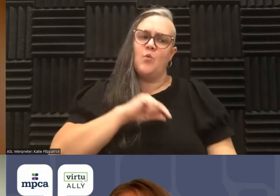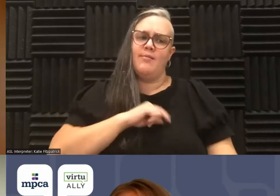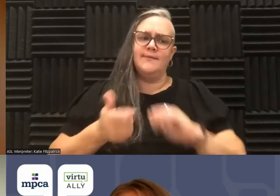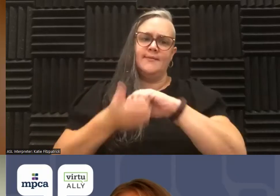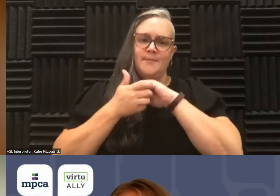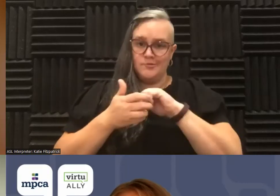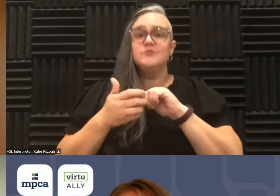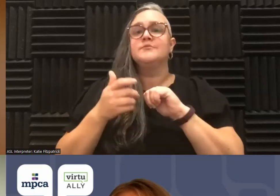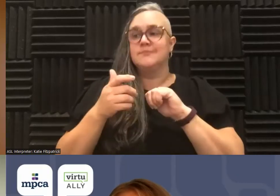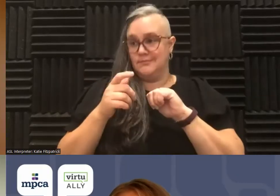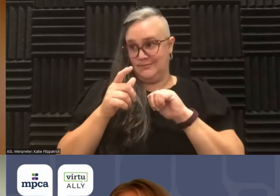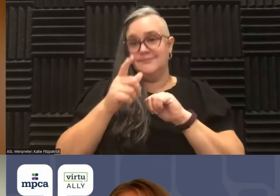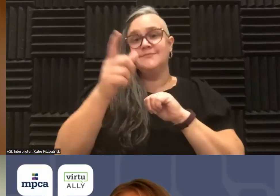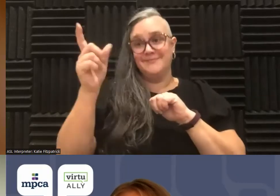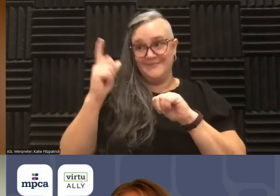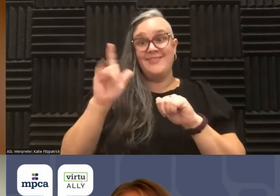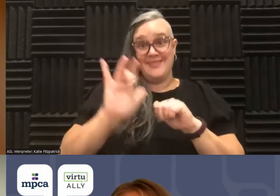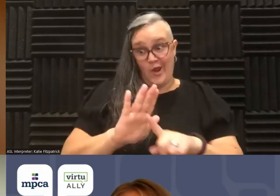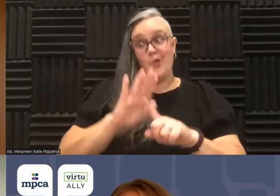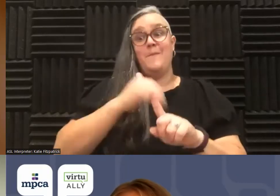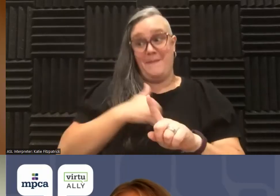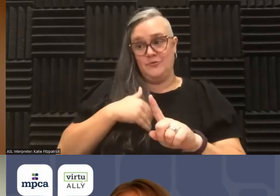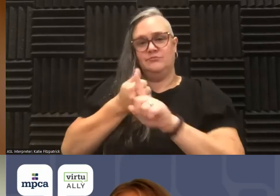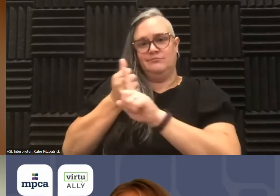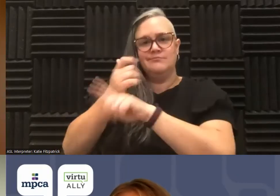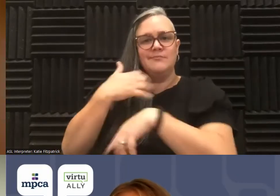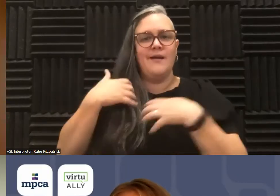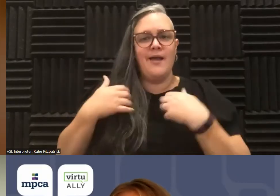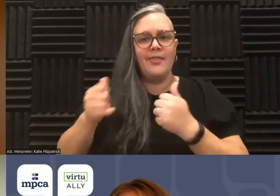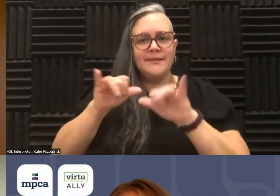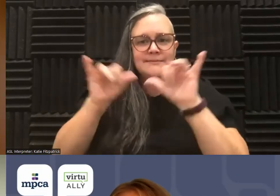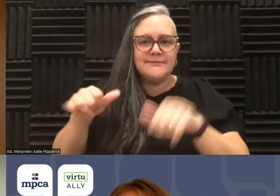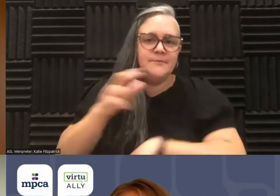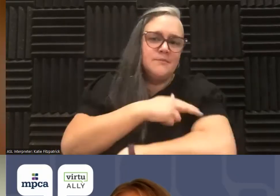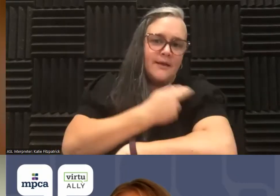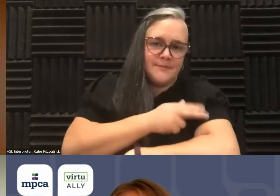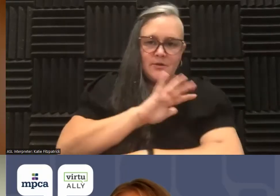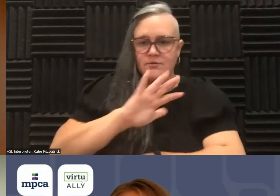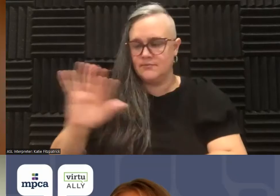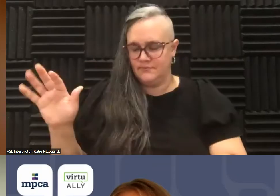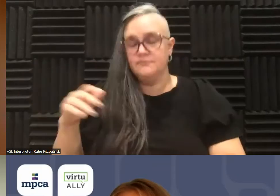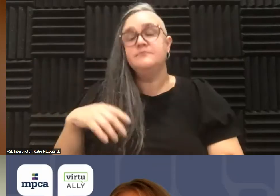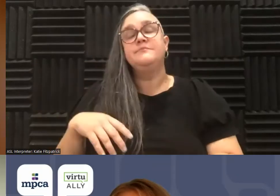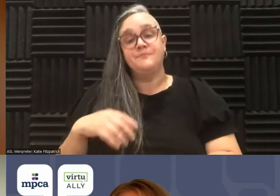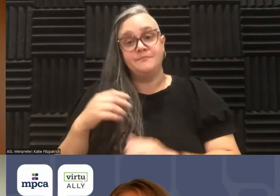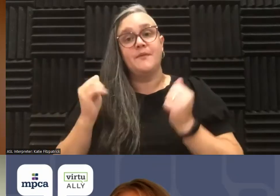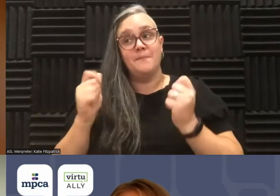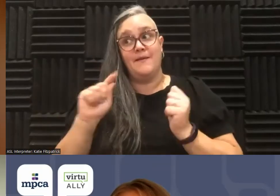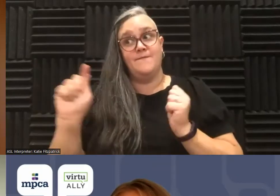membership from health systems, and many of the collaboratives